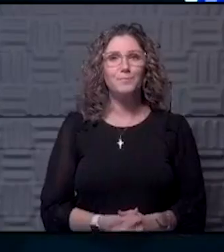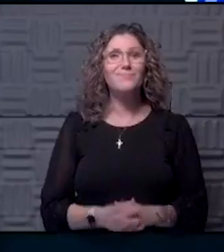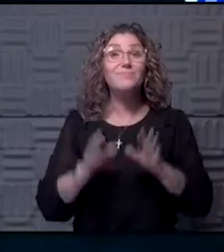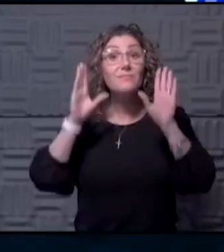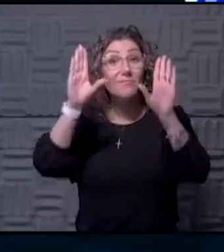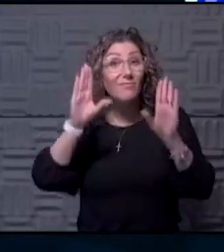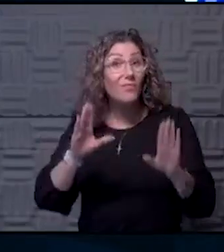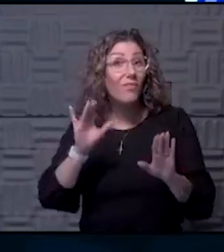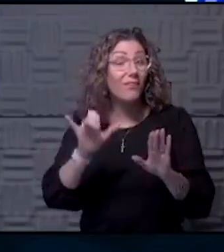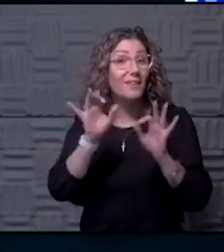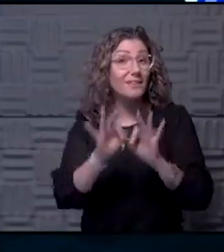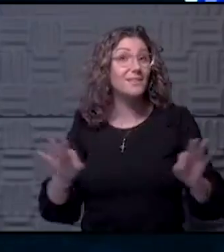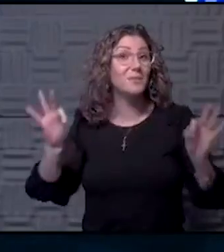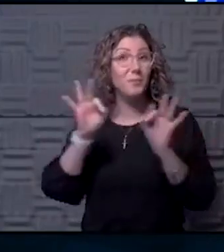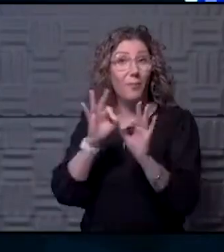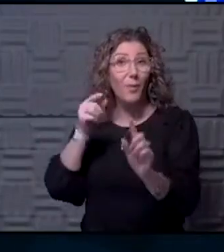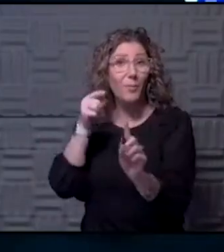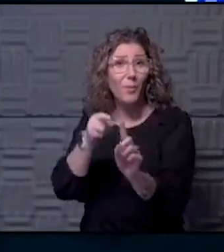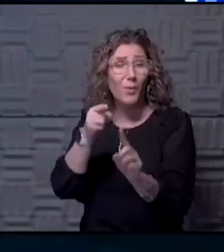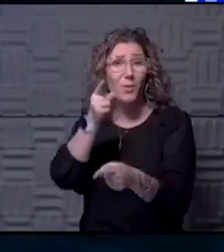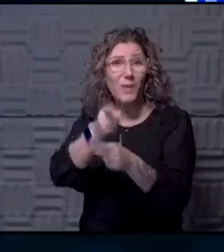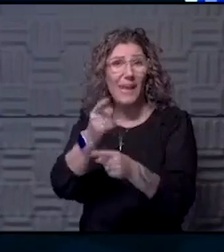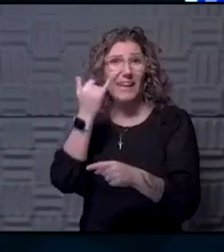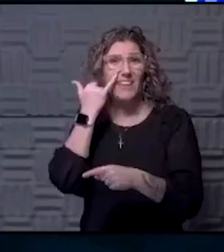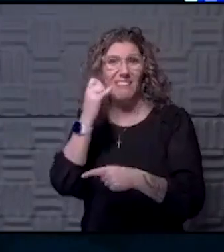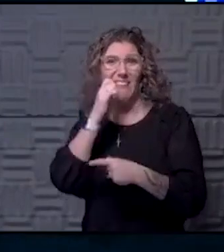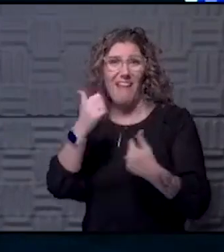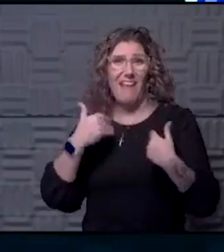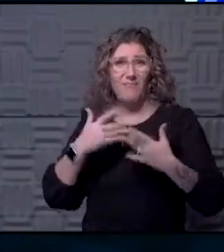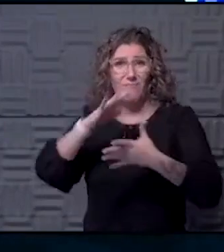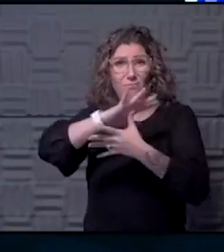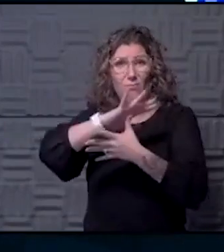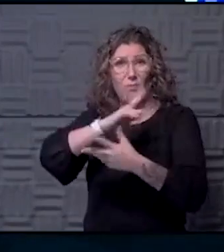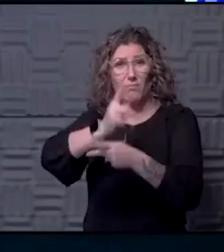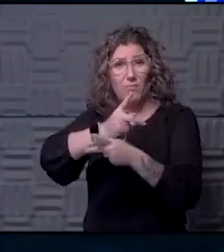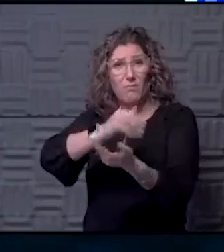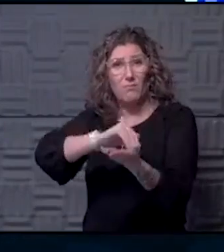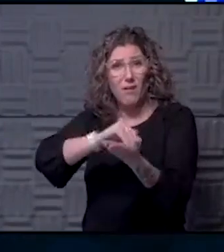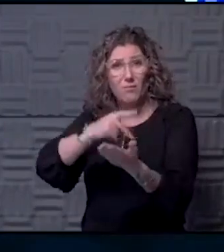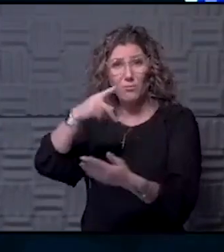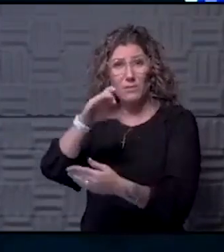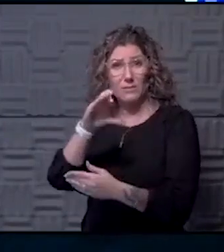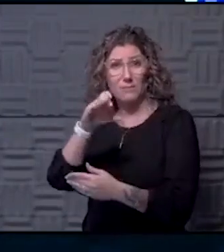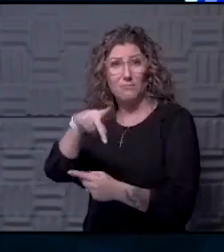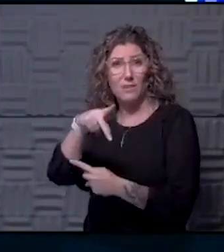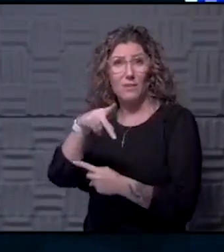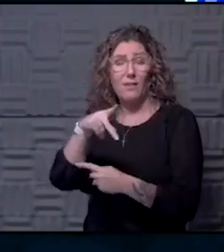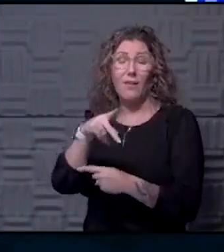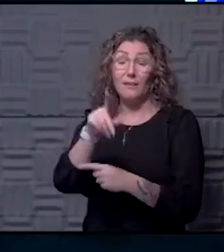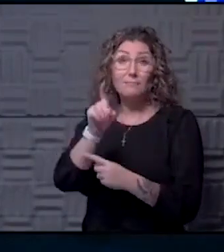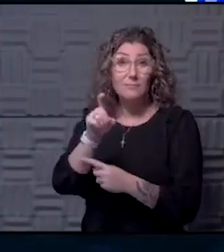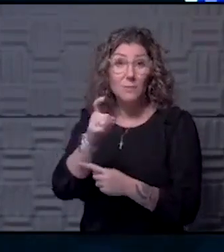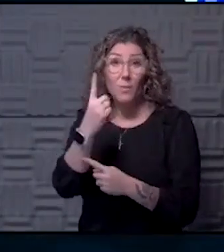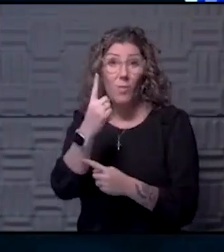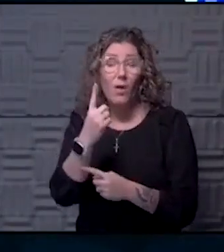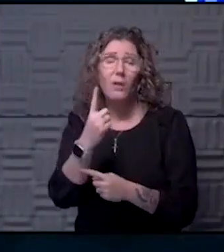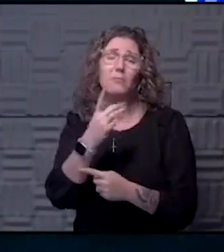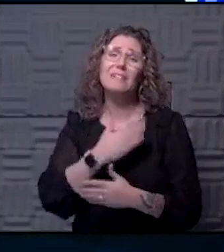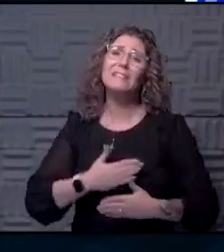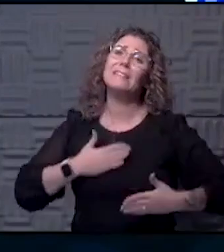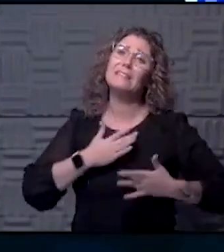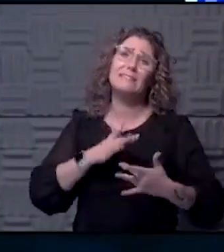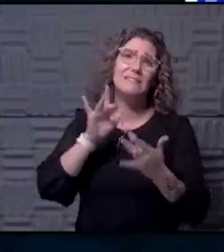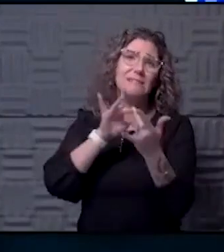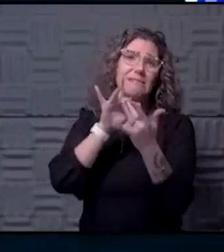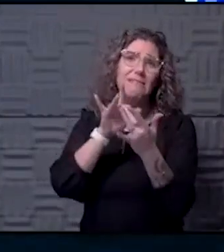Great, and that's an important point, right? If you don't have a PCP and you feel you need one for any reason, and all of us should, please do get